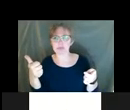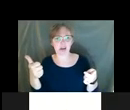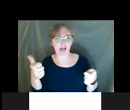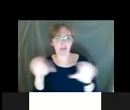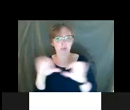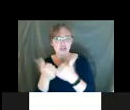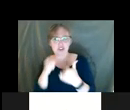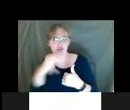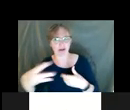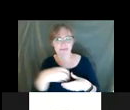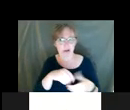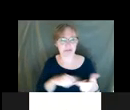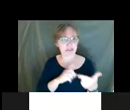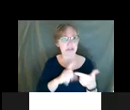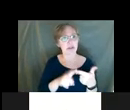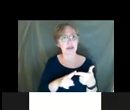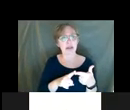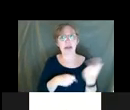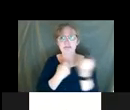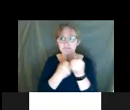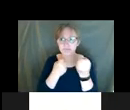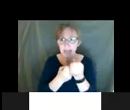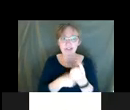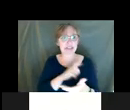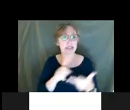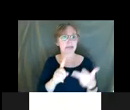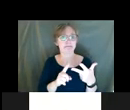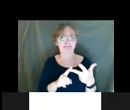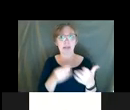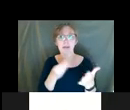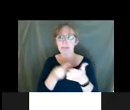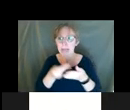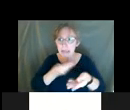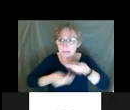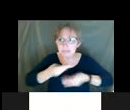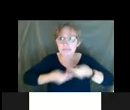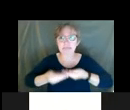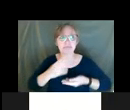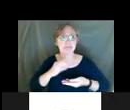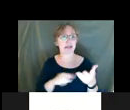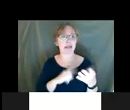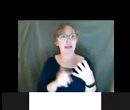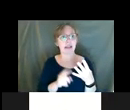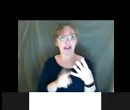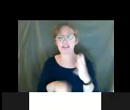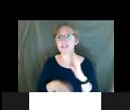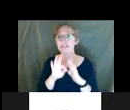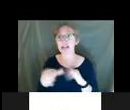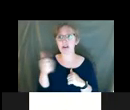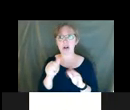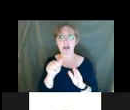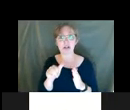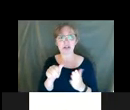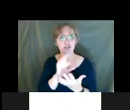involved, advocacy, money management, and finding alternative living arrangements,